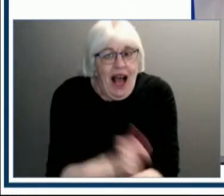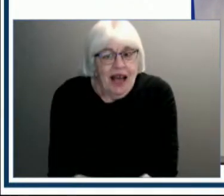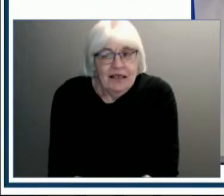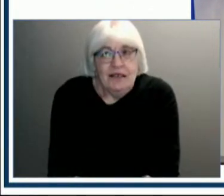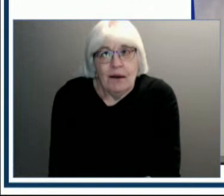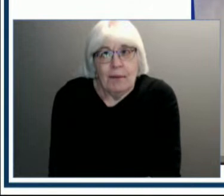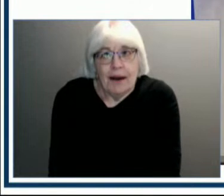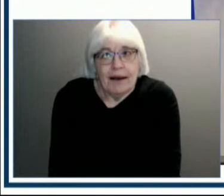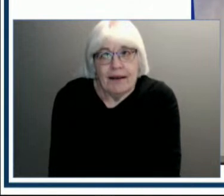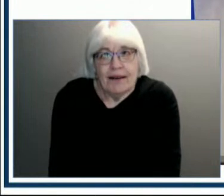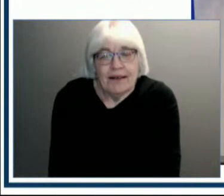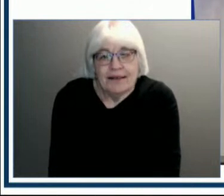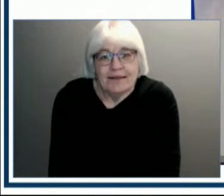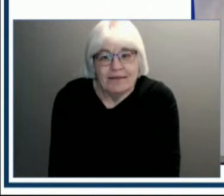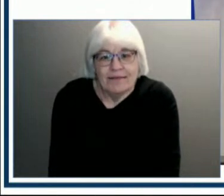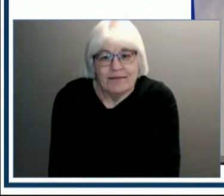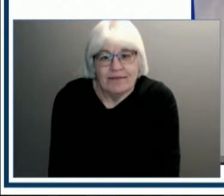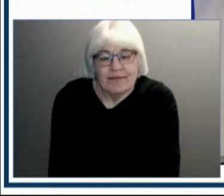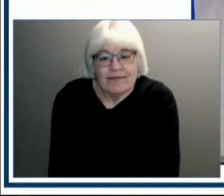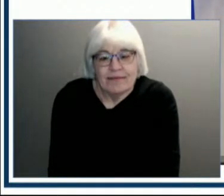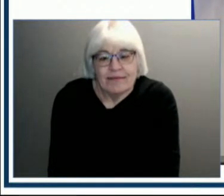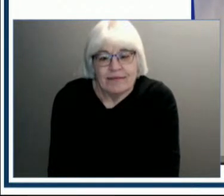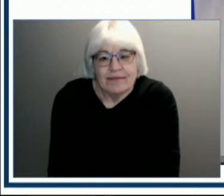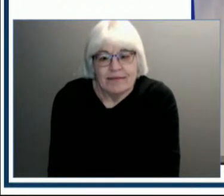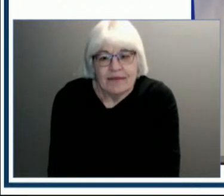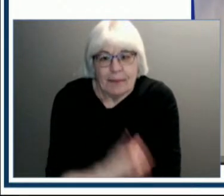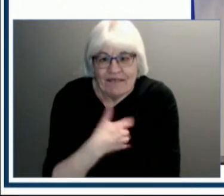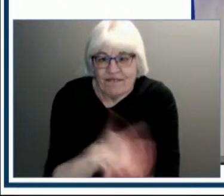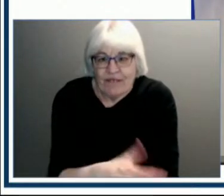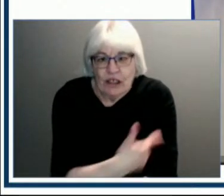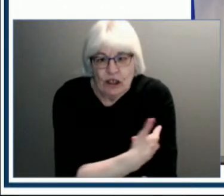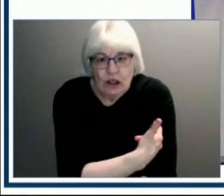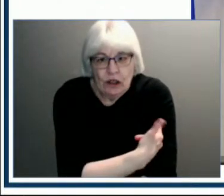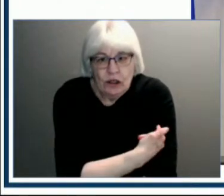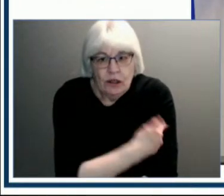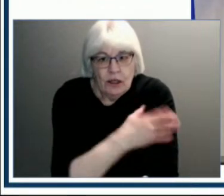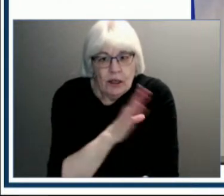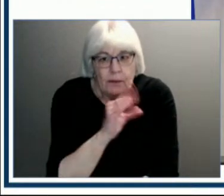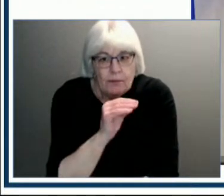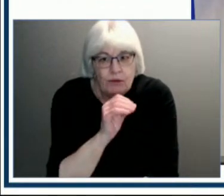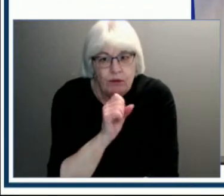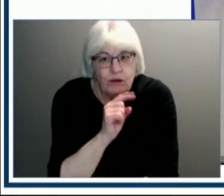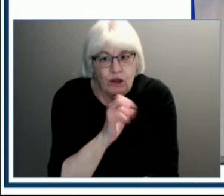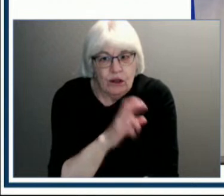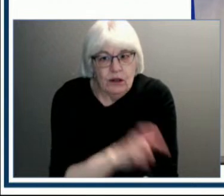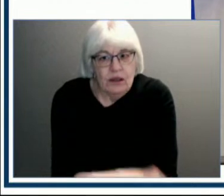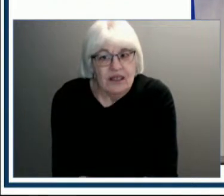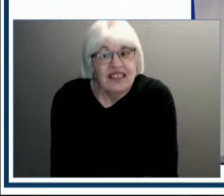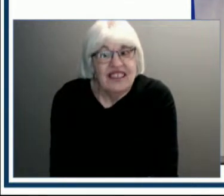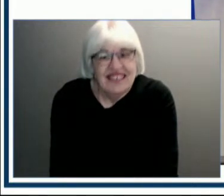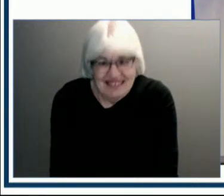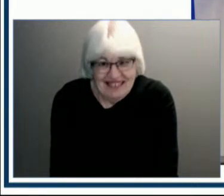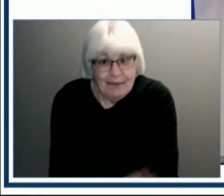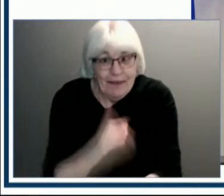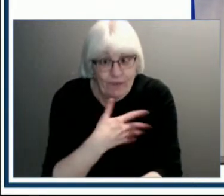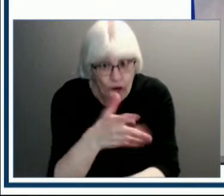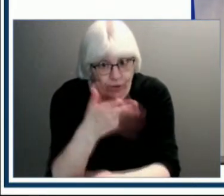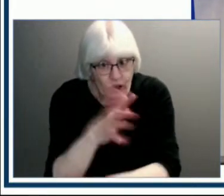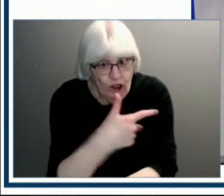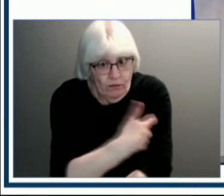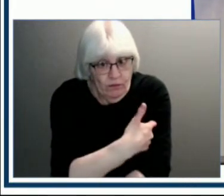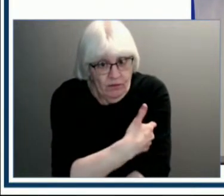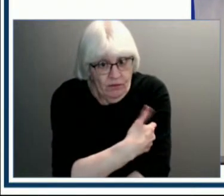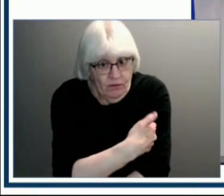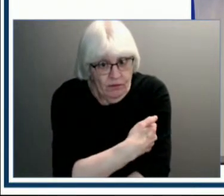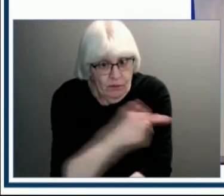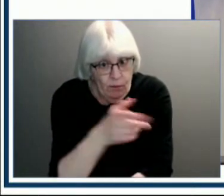The third theme of concerns is around testing and test kits. Tests are in high demand nationally. They're hard to come